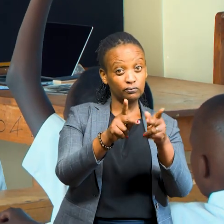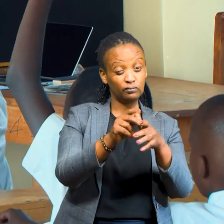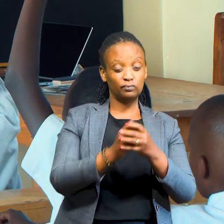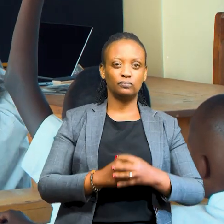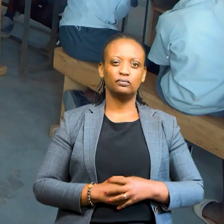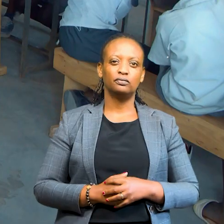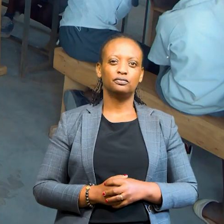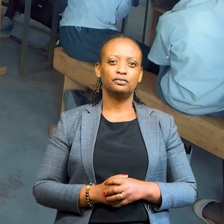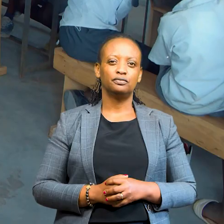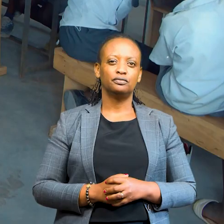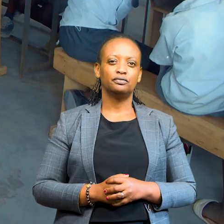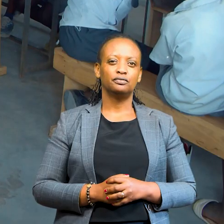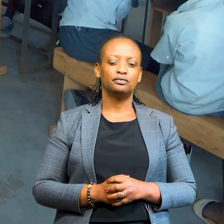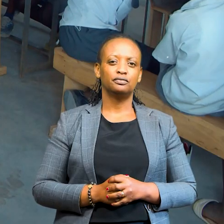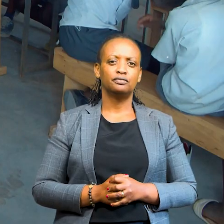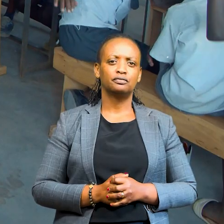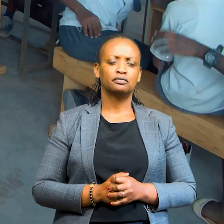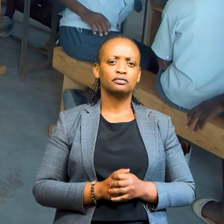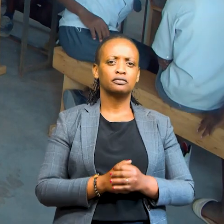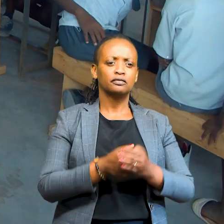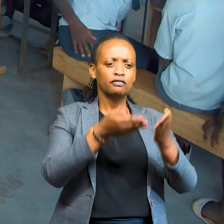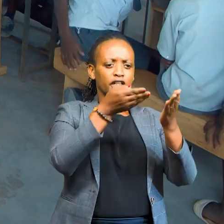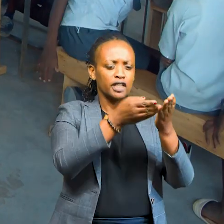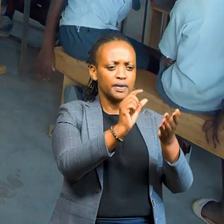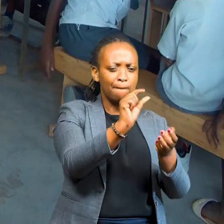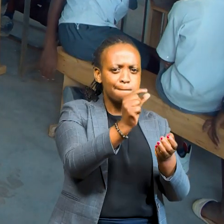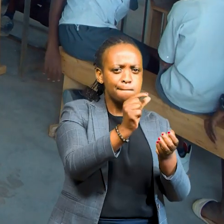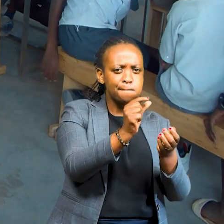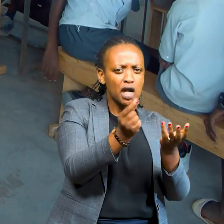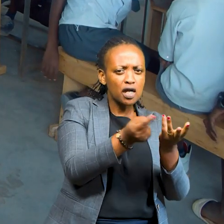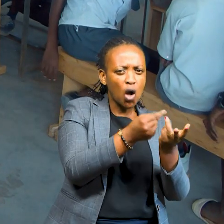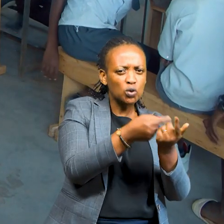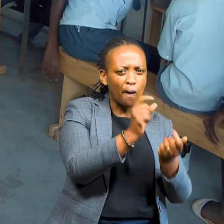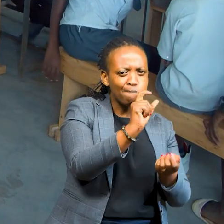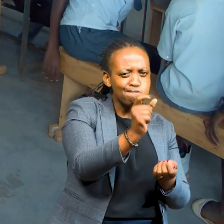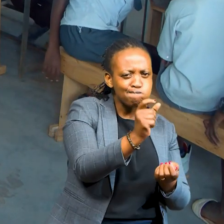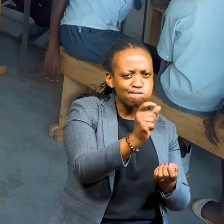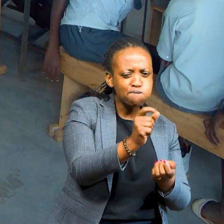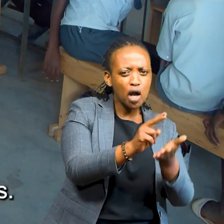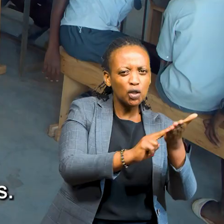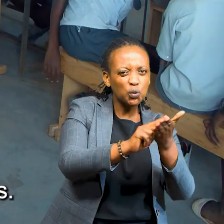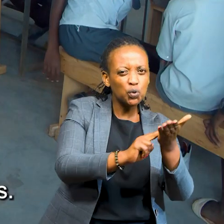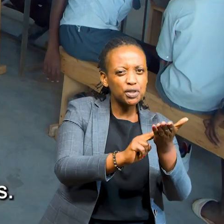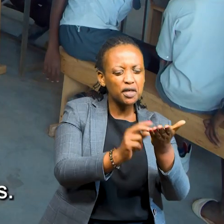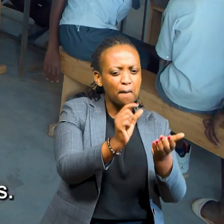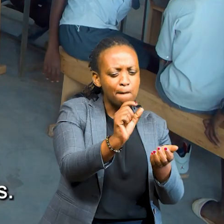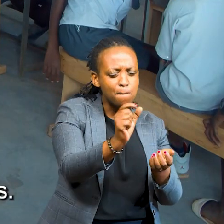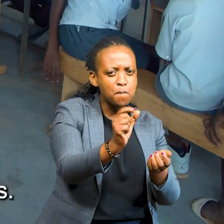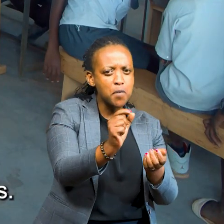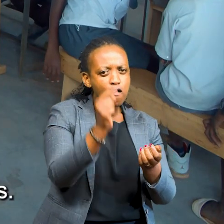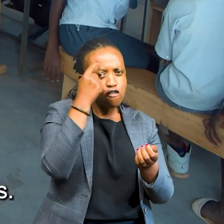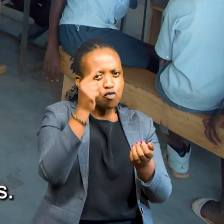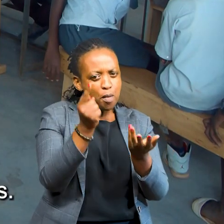Okay. Junior, these are counters. These are counters. And we use